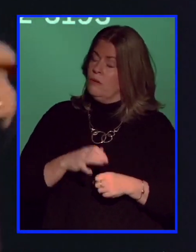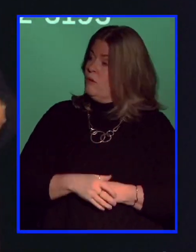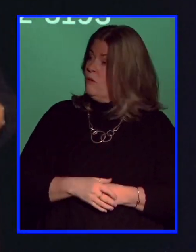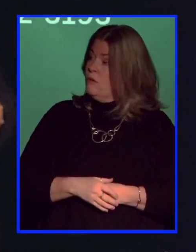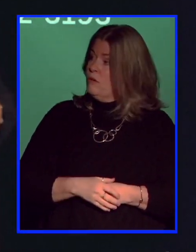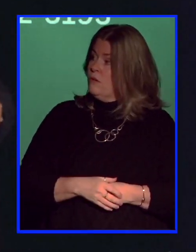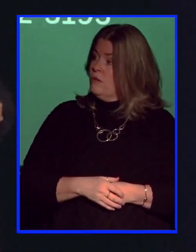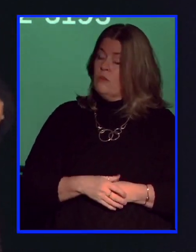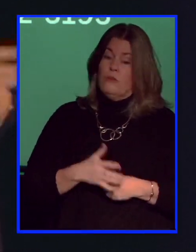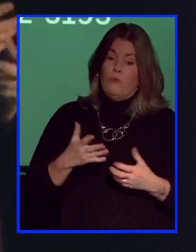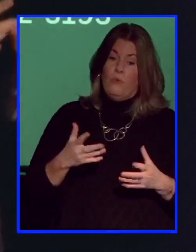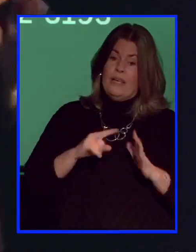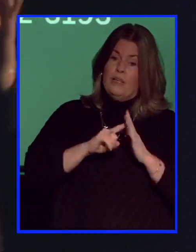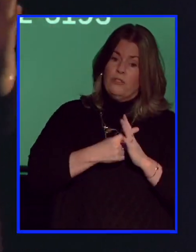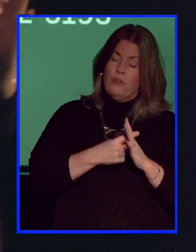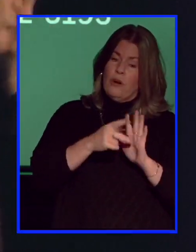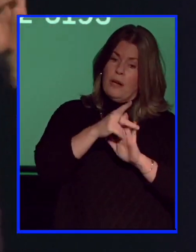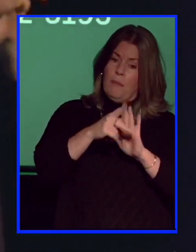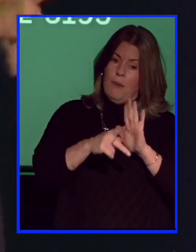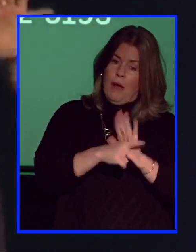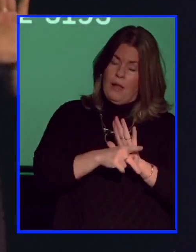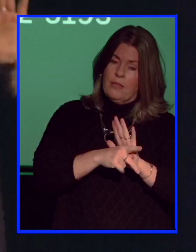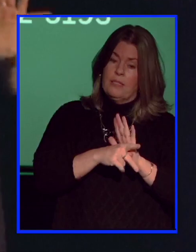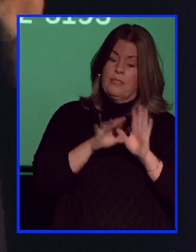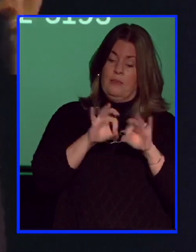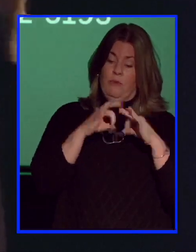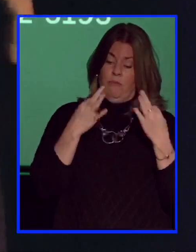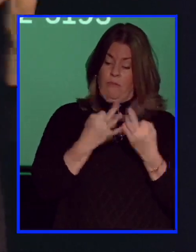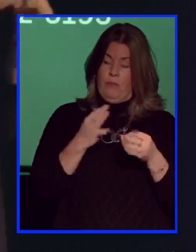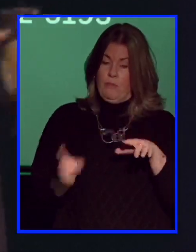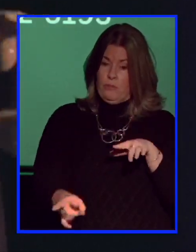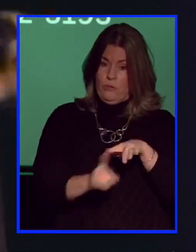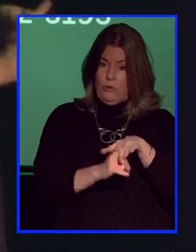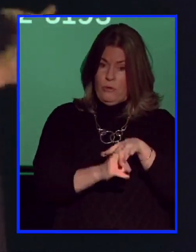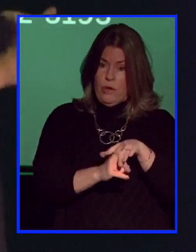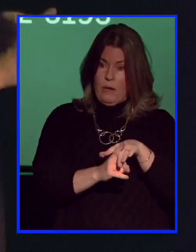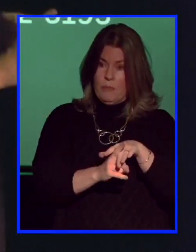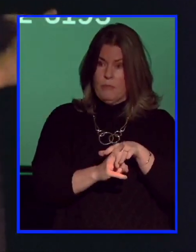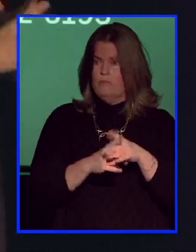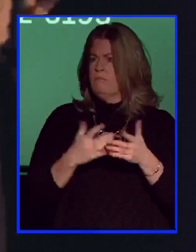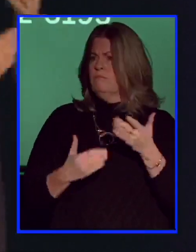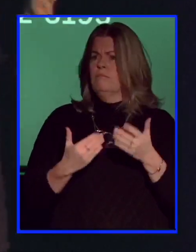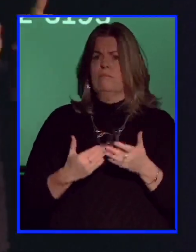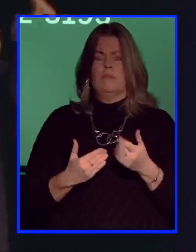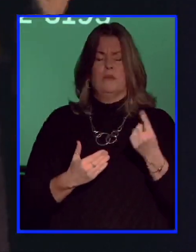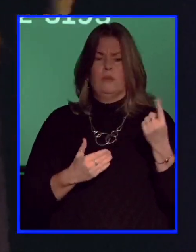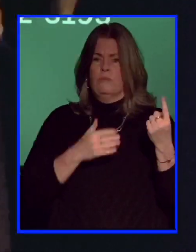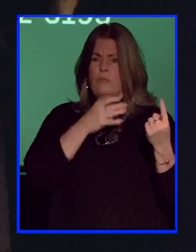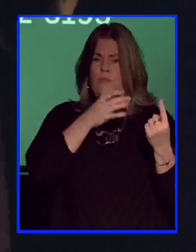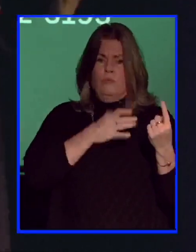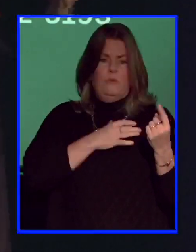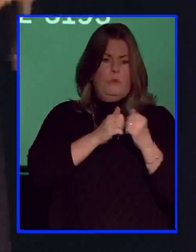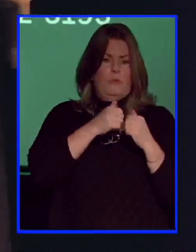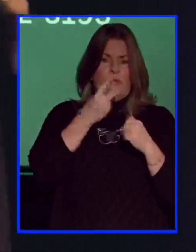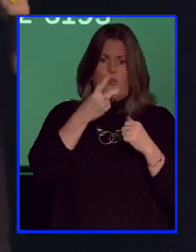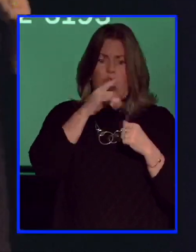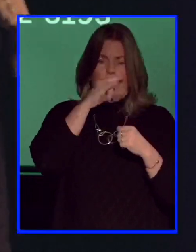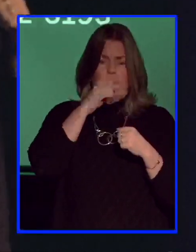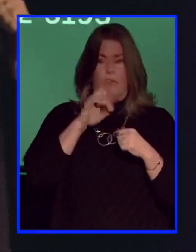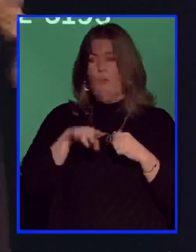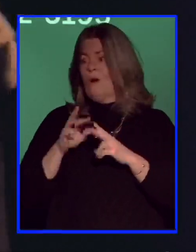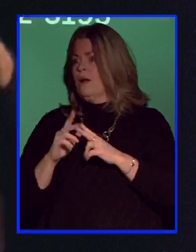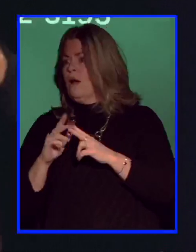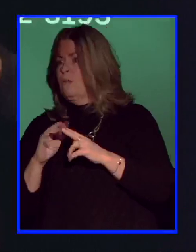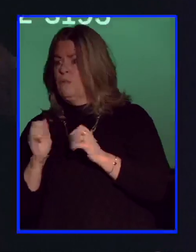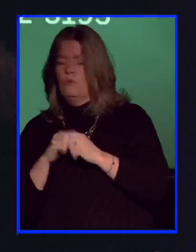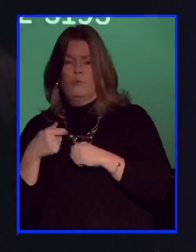We started a policy where when family showed up, and it might be a single woman with two kids, or a couple with a